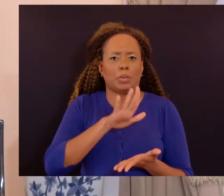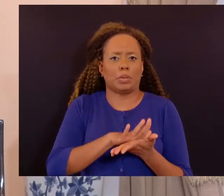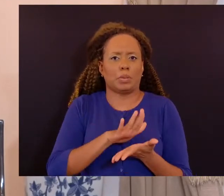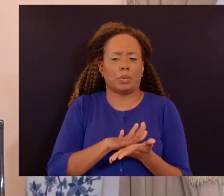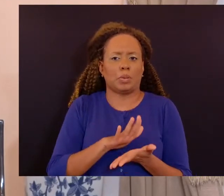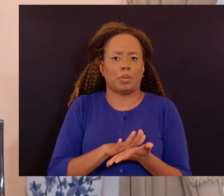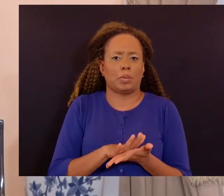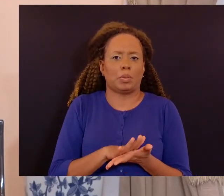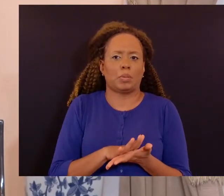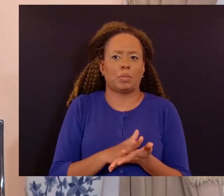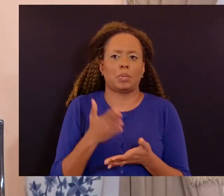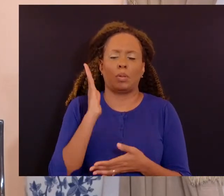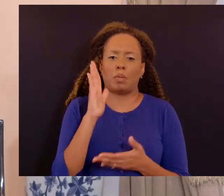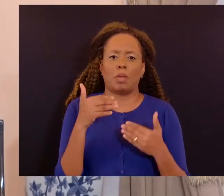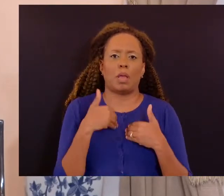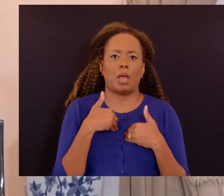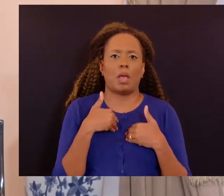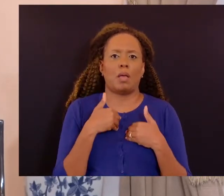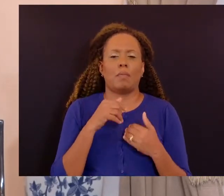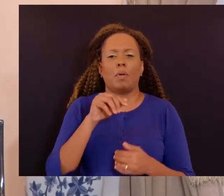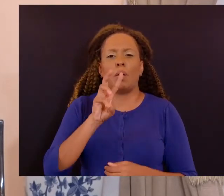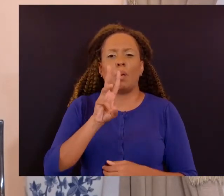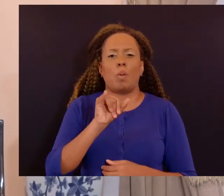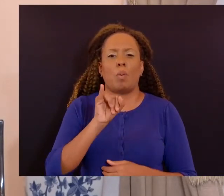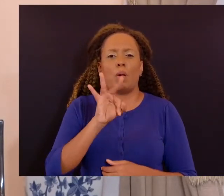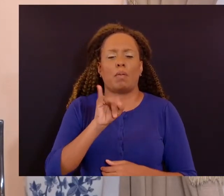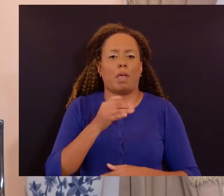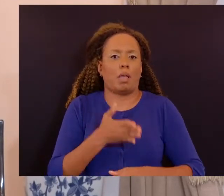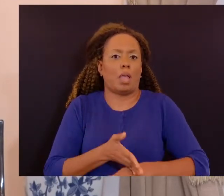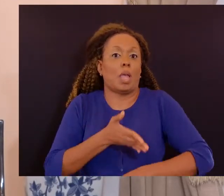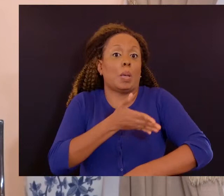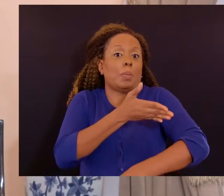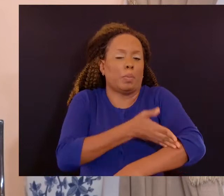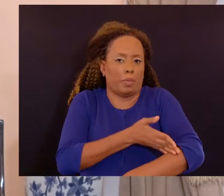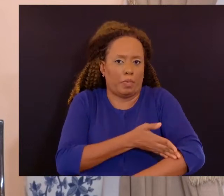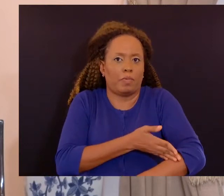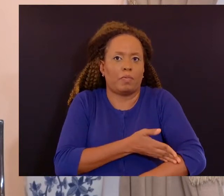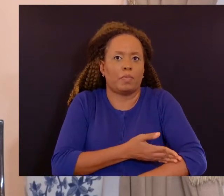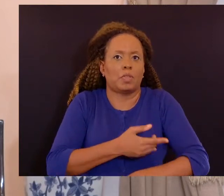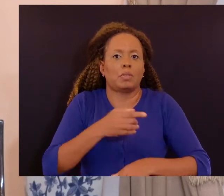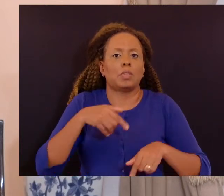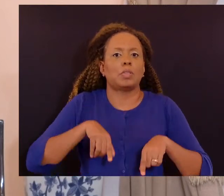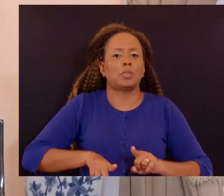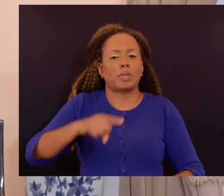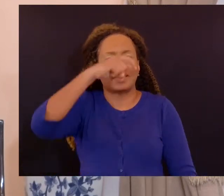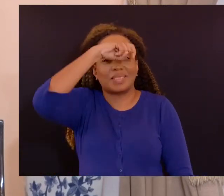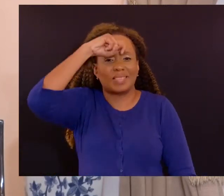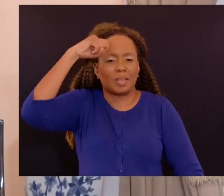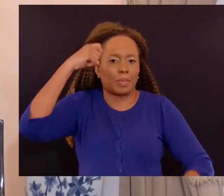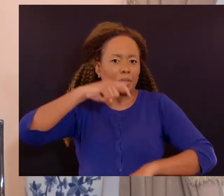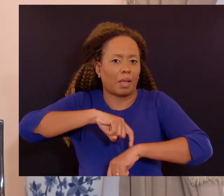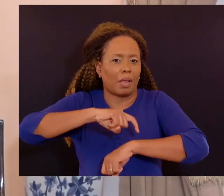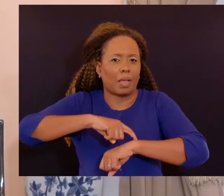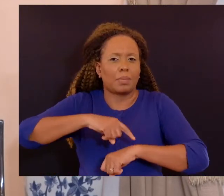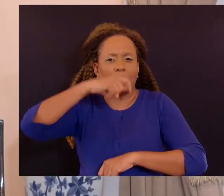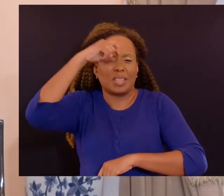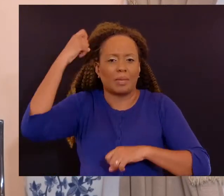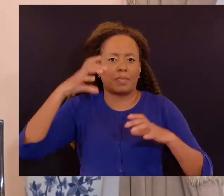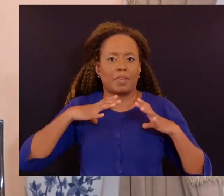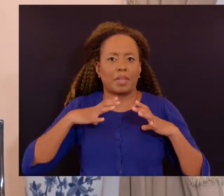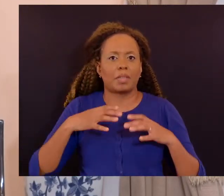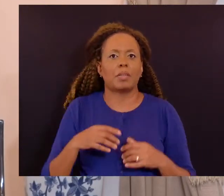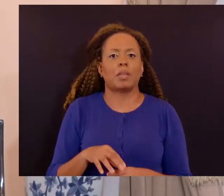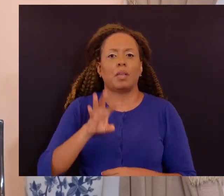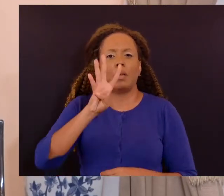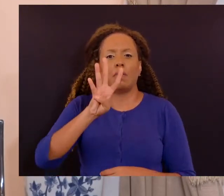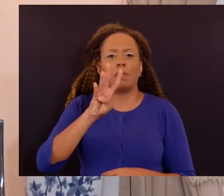have some level of Wi-Fi connectivity improvement over the course of the summer vacation. We also have about 4.4 million